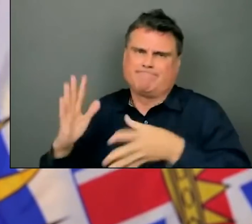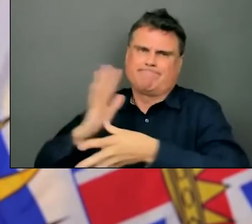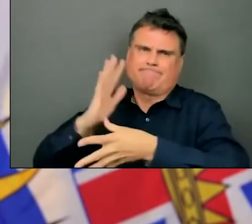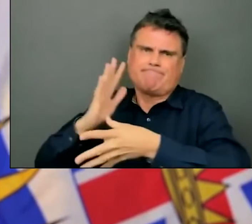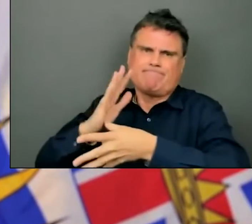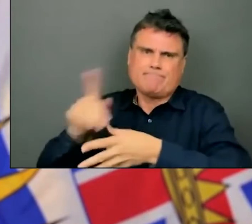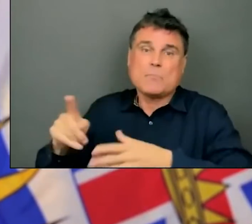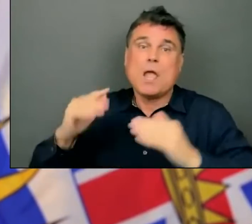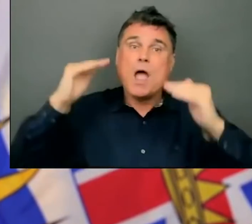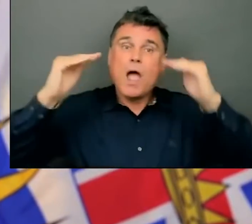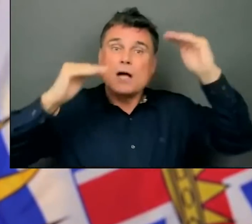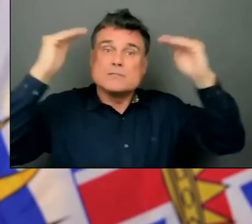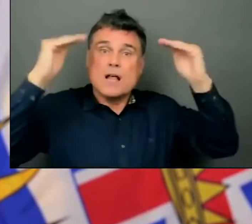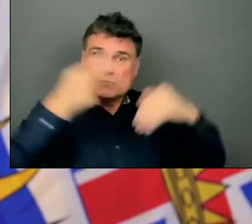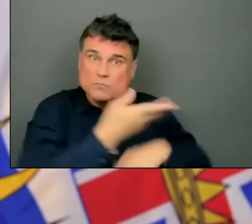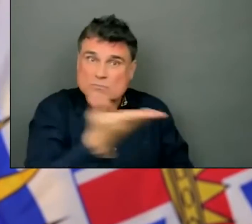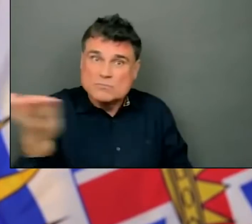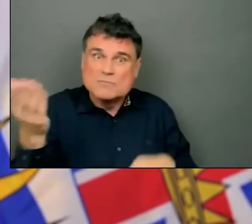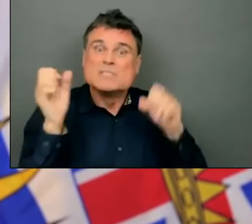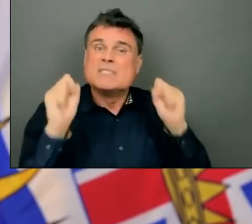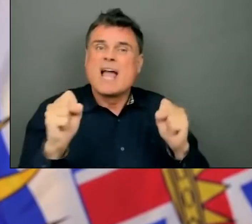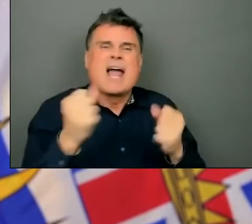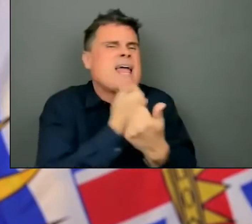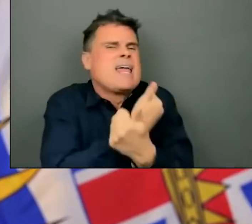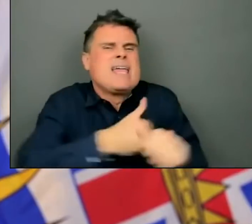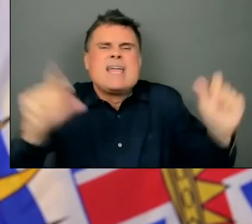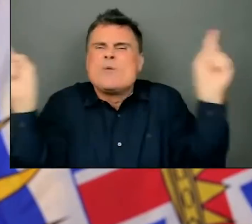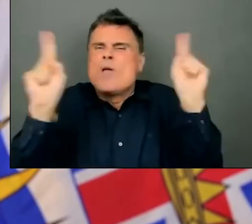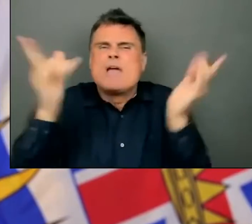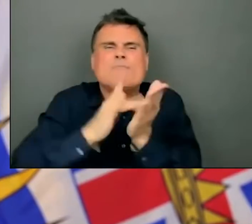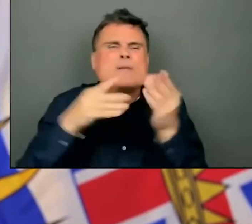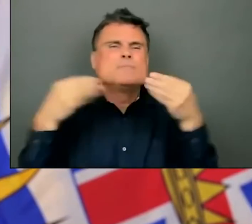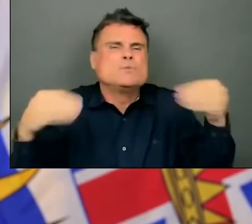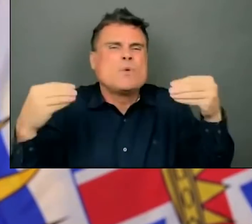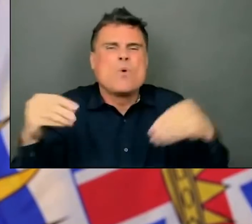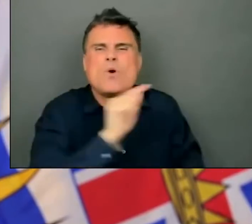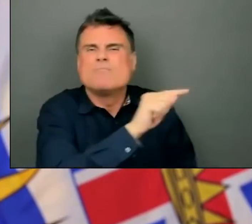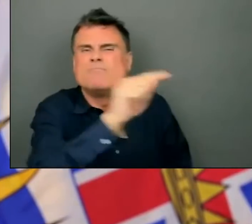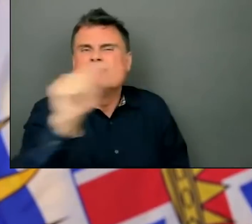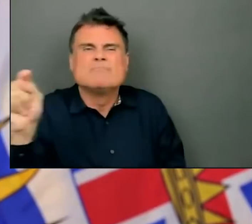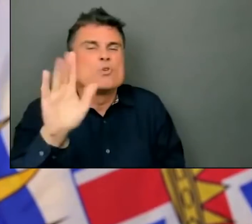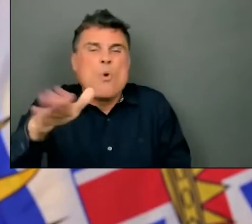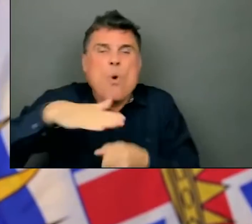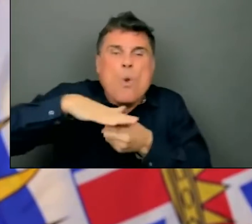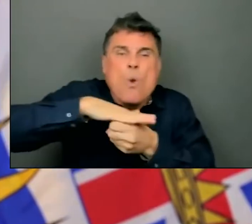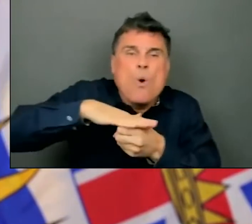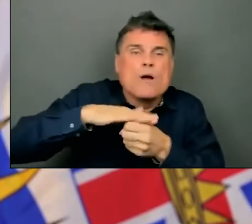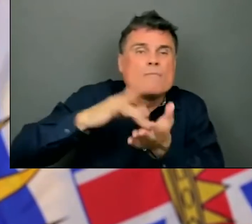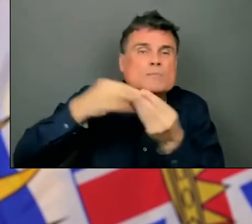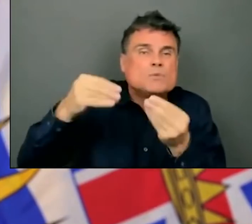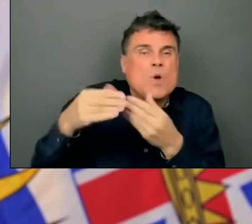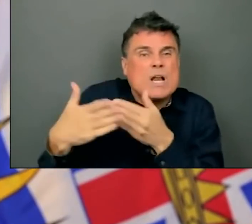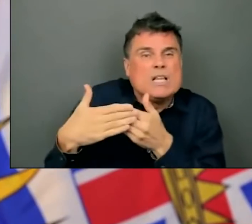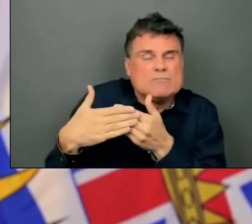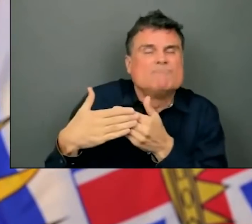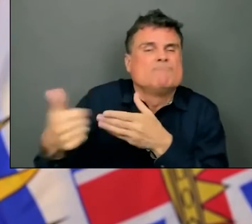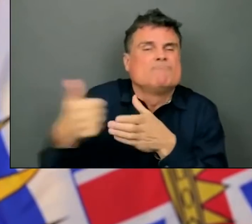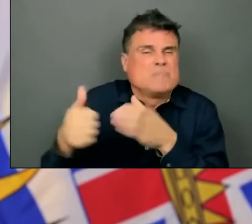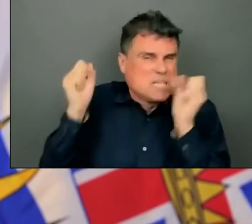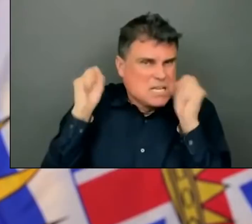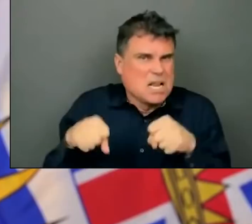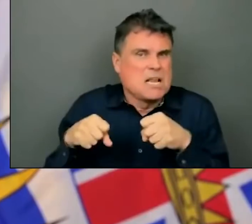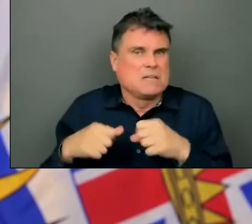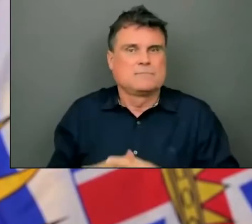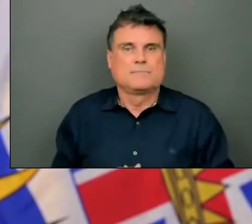get any of our available vaccines at local pharmacies. In addition to additional vaccine options,